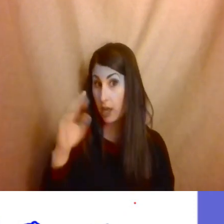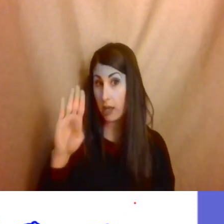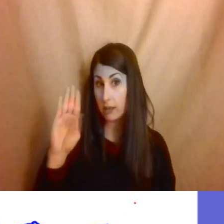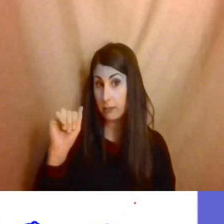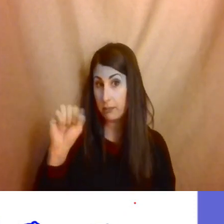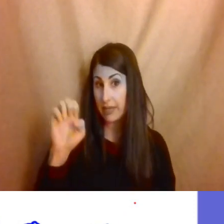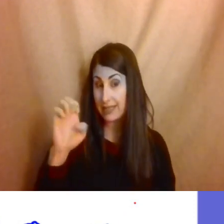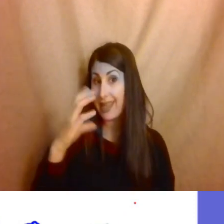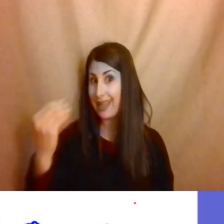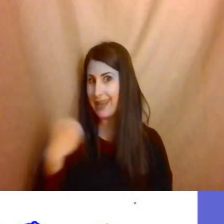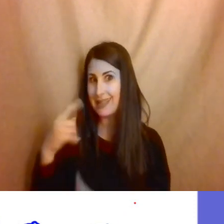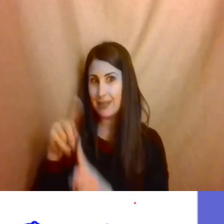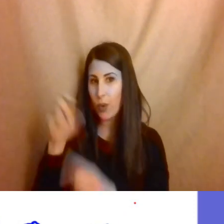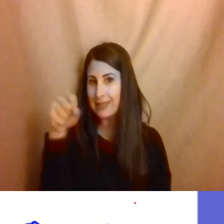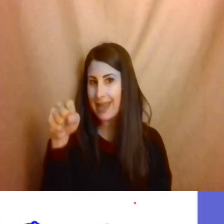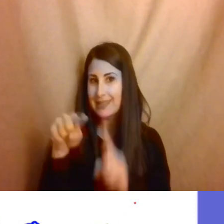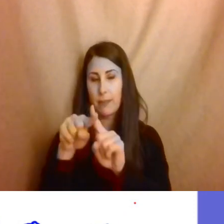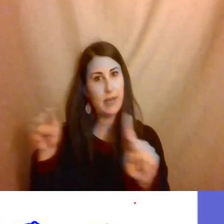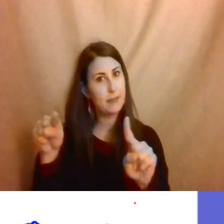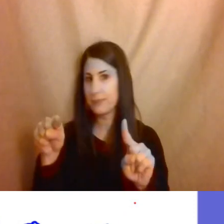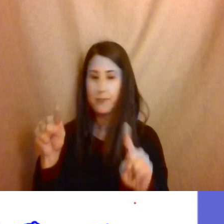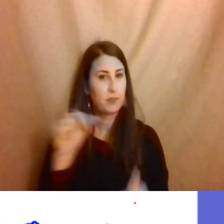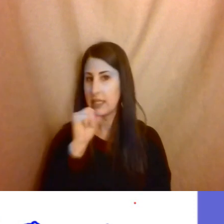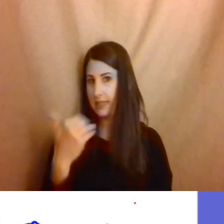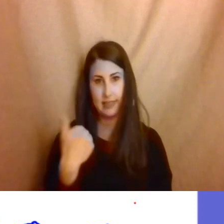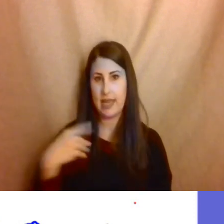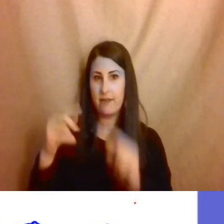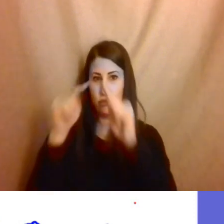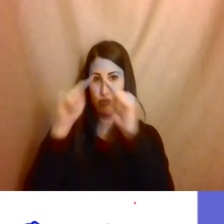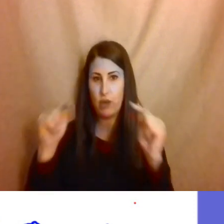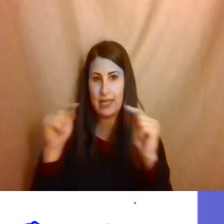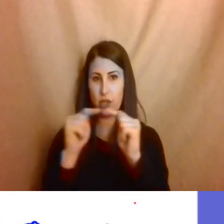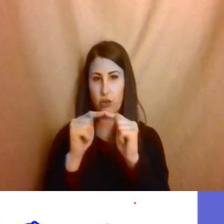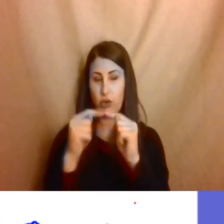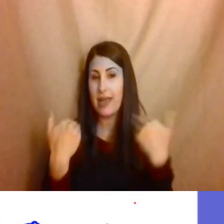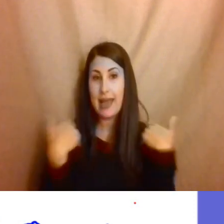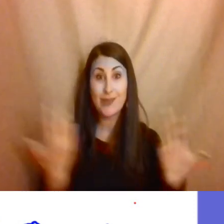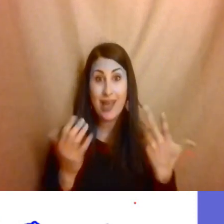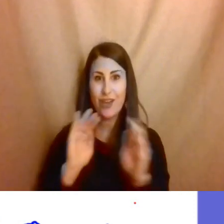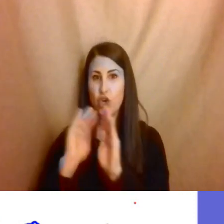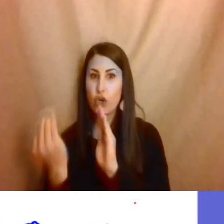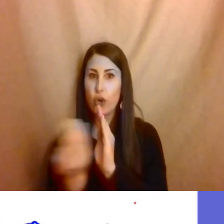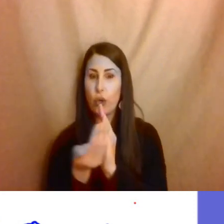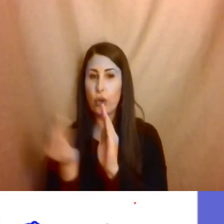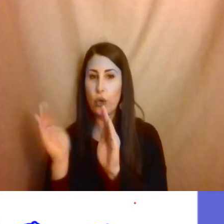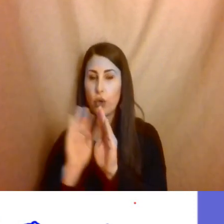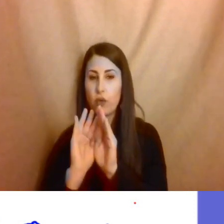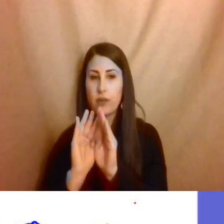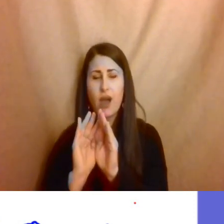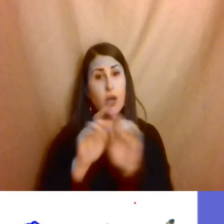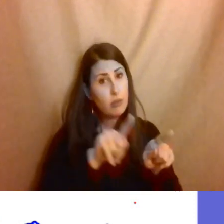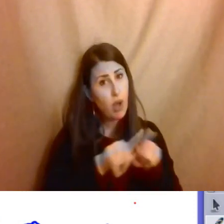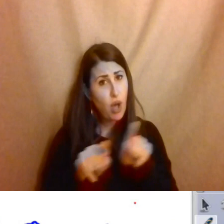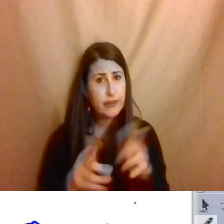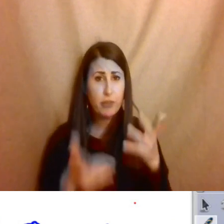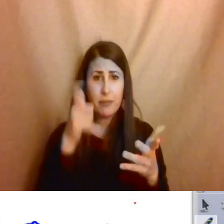it has a point. But it doesn't have triangular sides. It has a curved side. Something that we also might want to